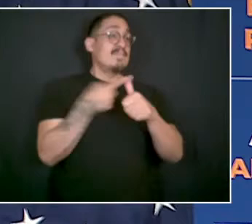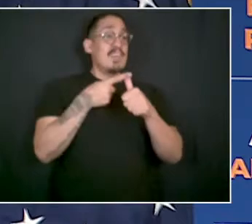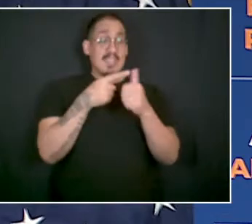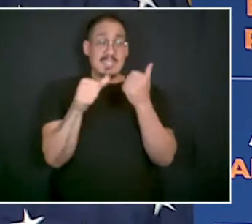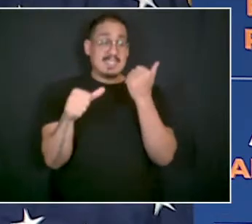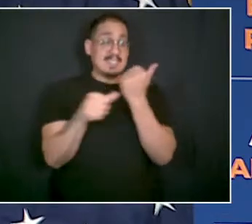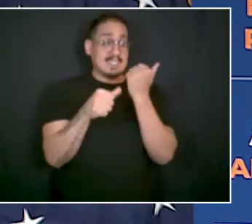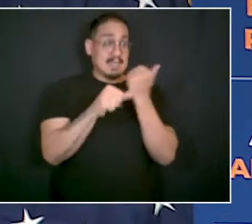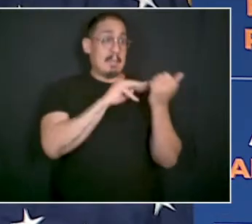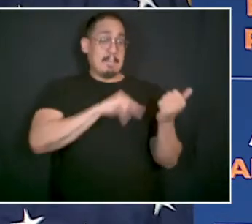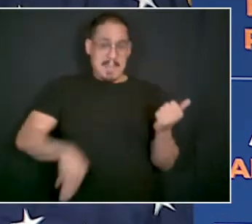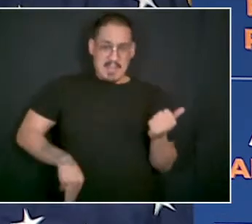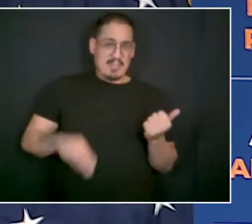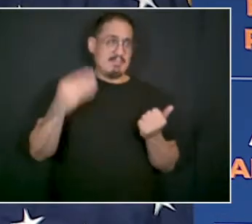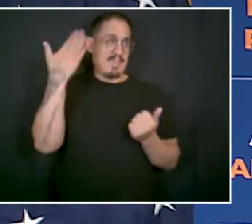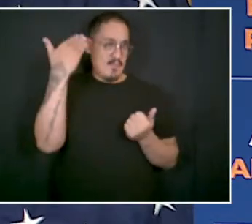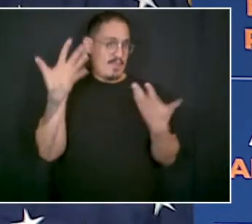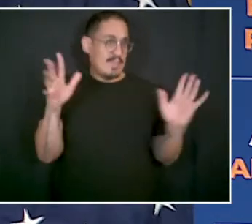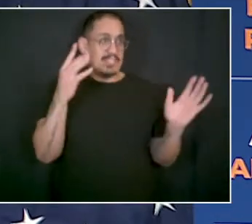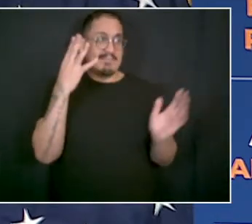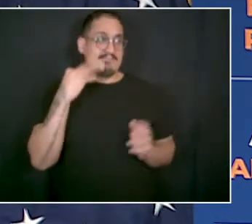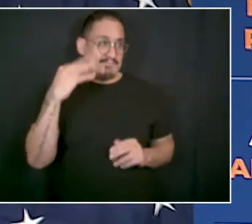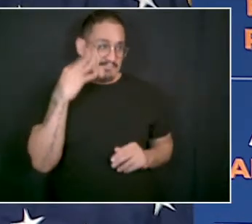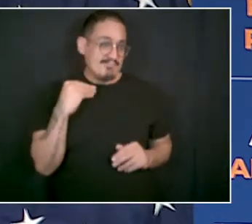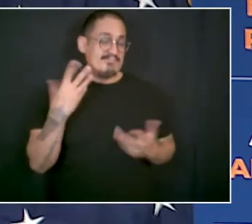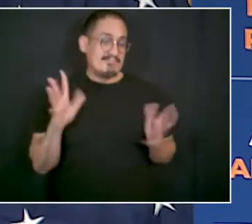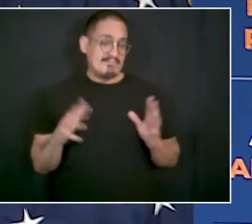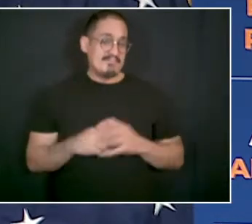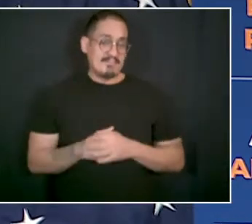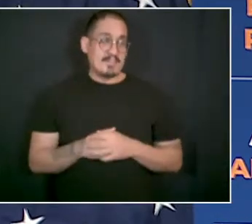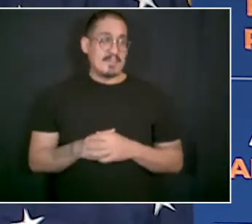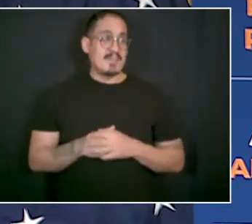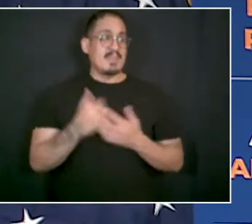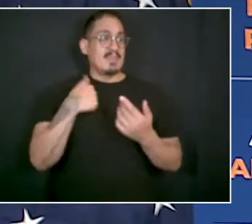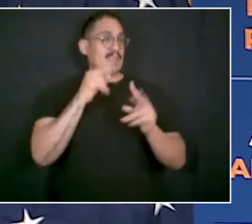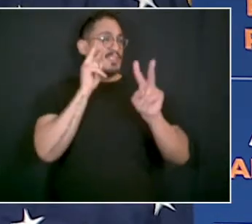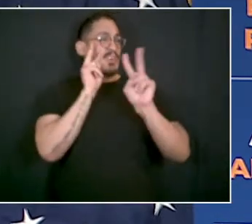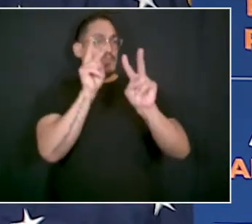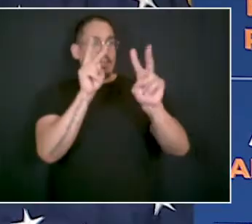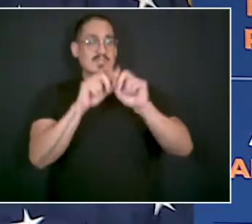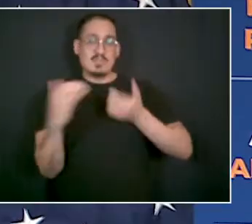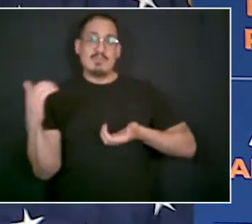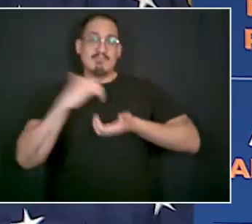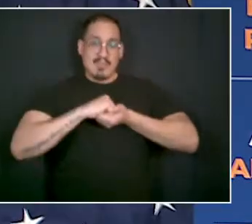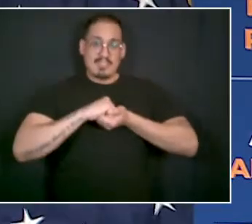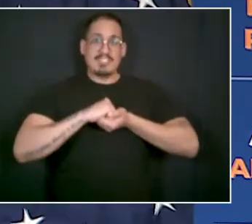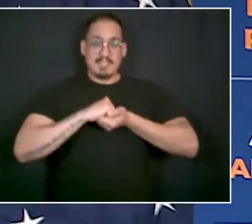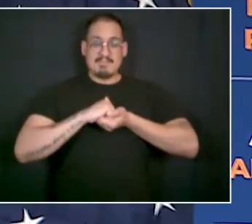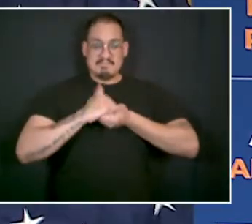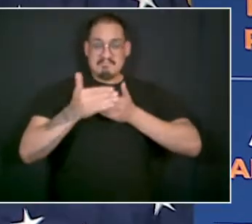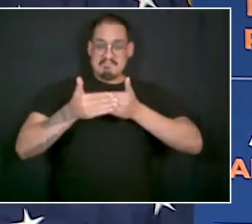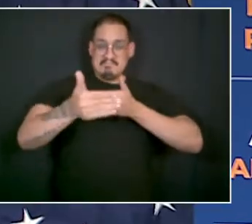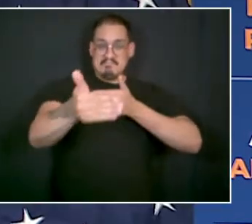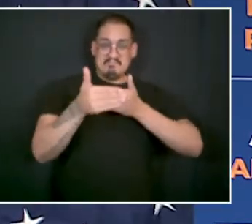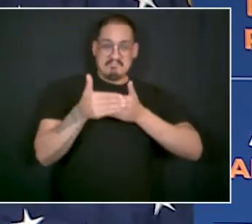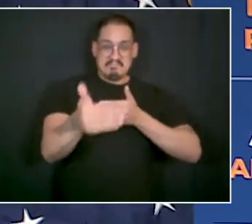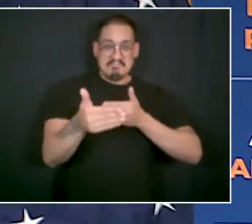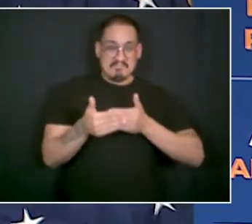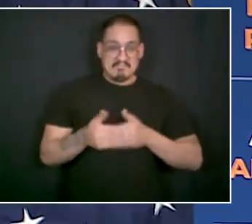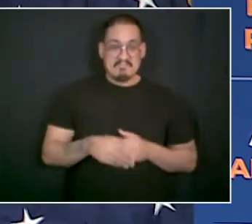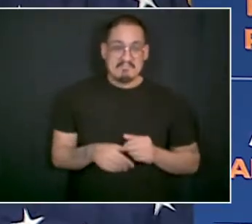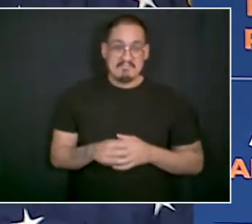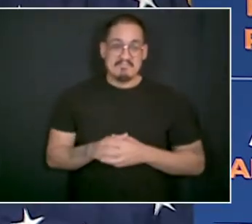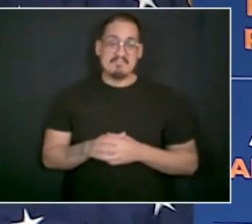coming in with a seasoned player, and I'm looking forward to the partnership that we're going to do with Camille,